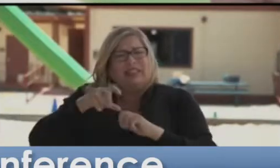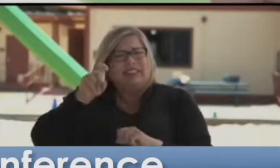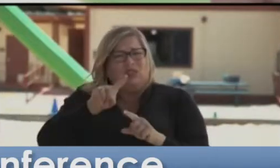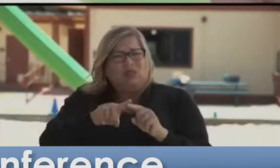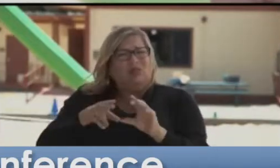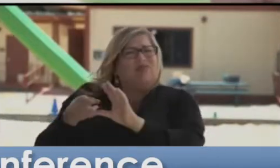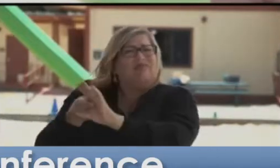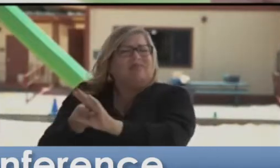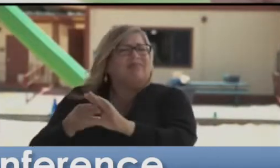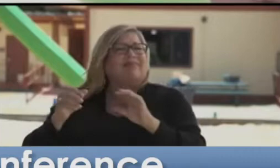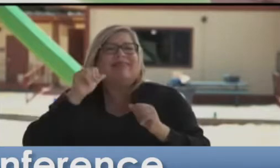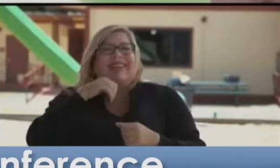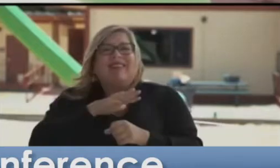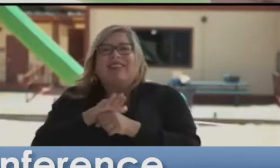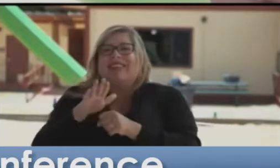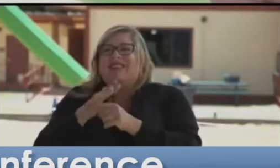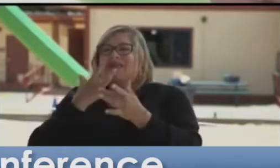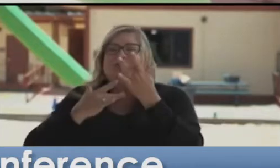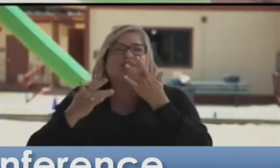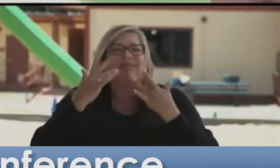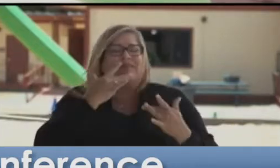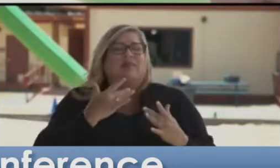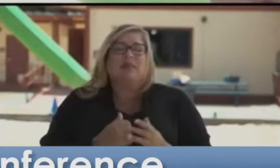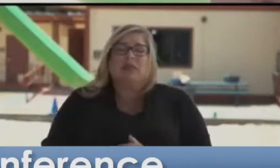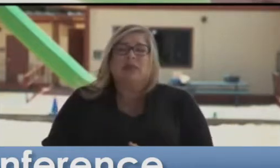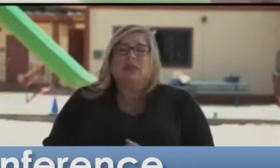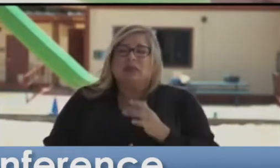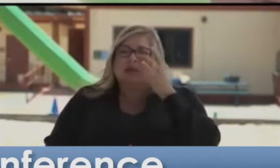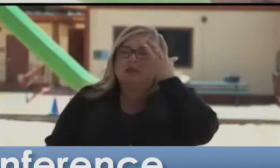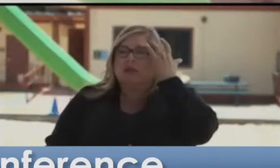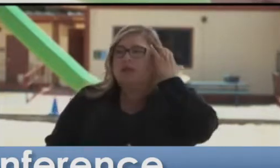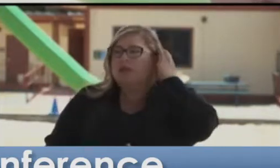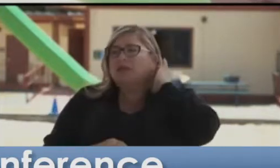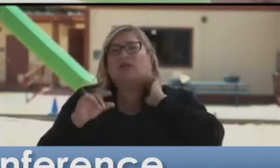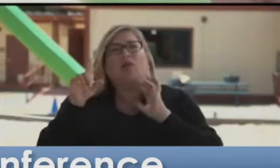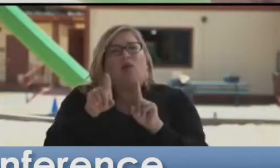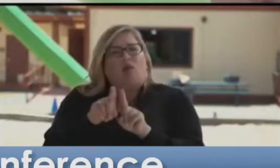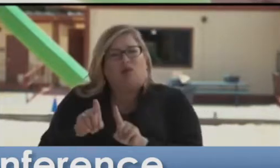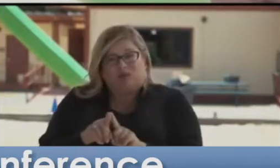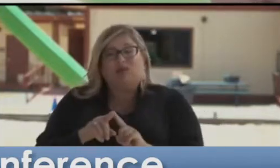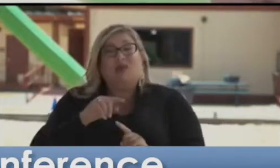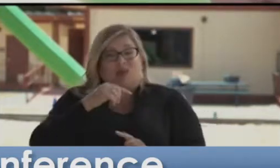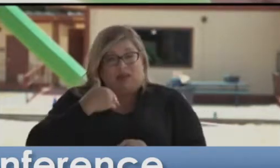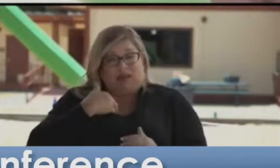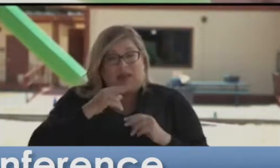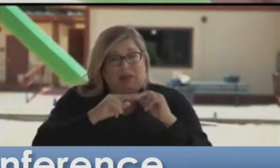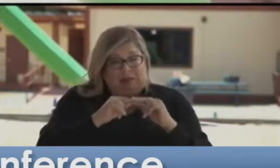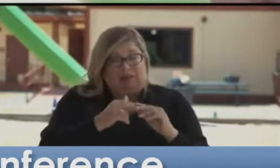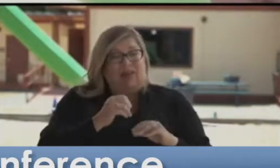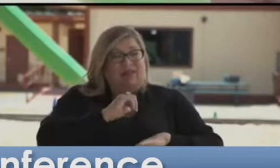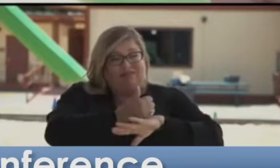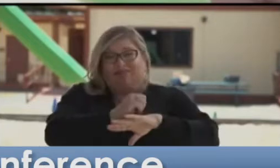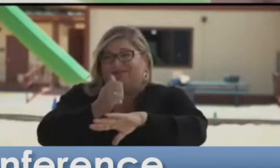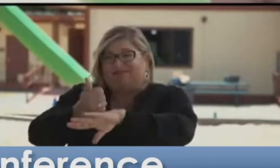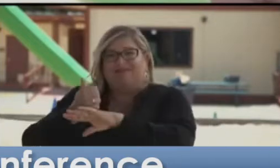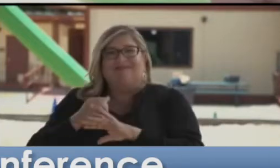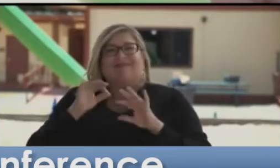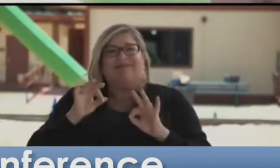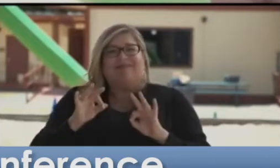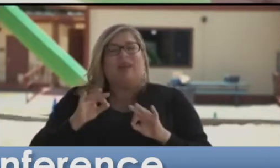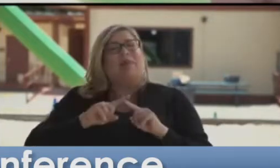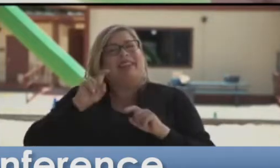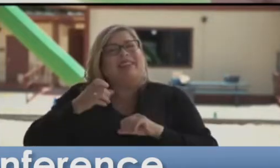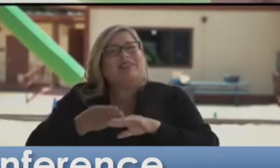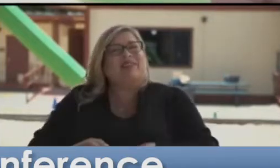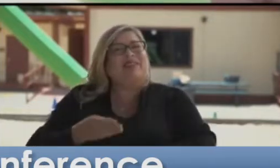are experiencing that first episode of psychosis. And then building up our workforce. We have all too long been able to make a